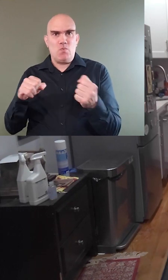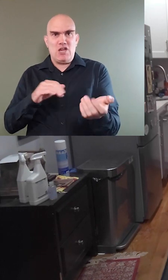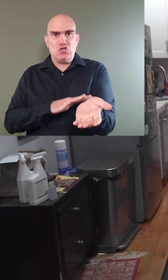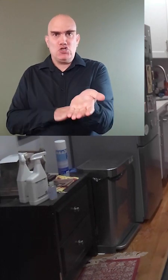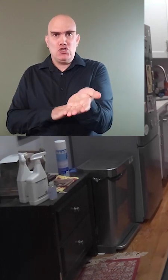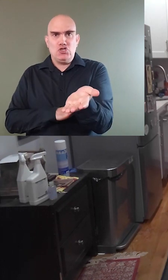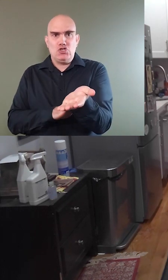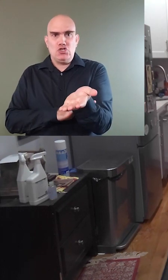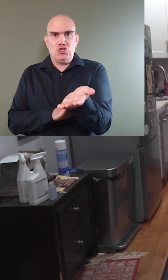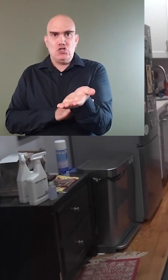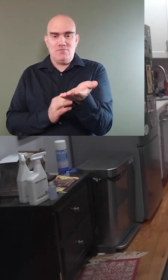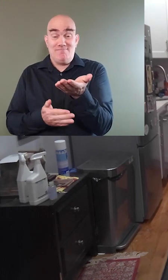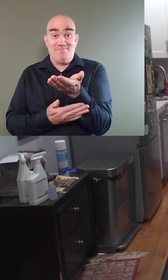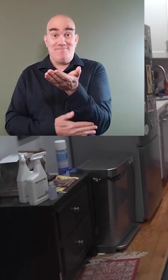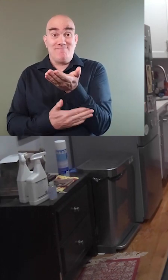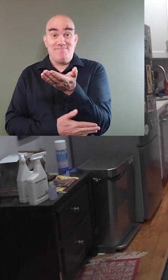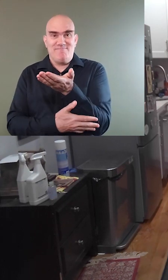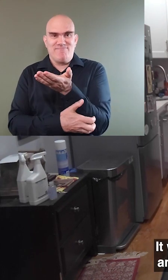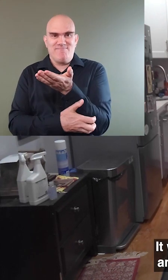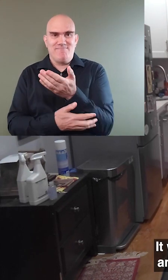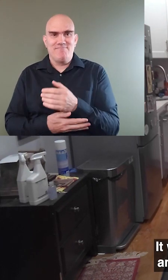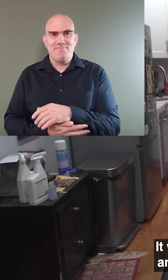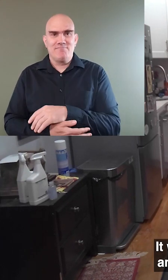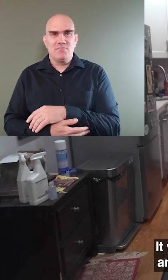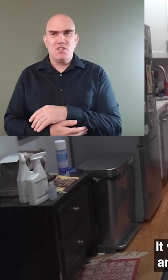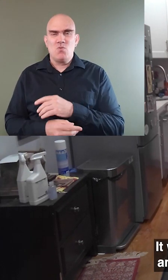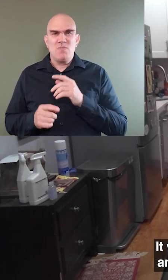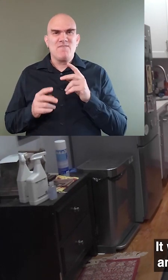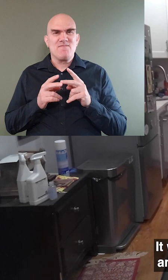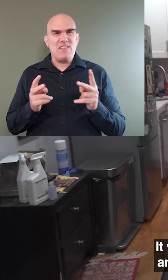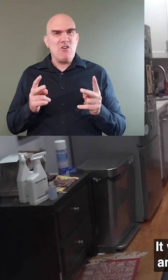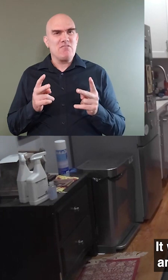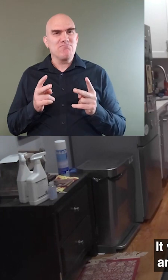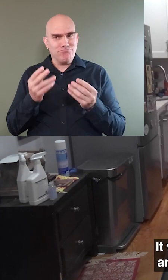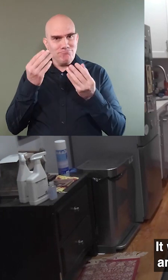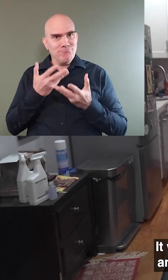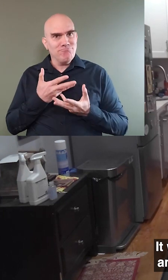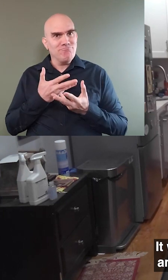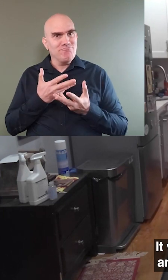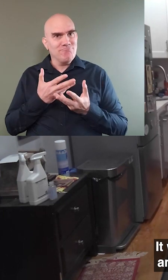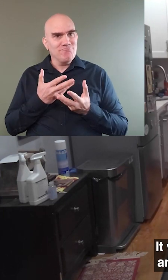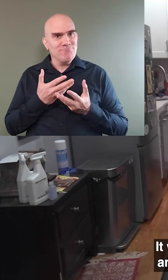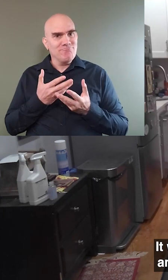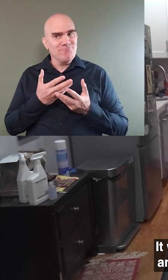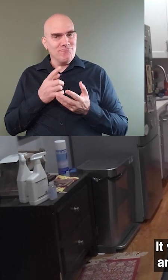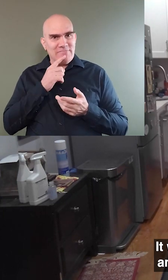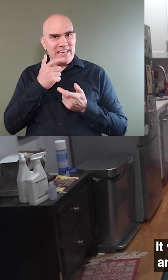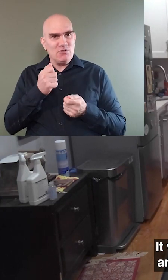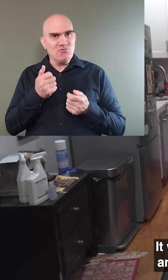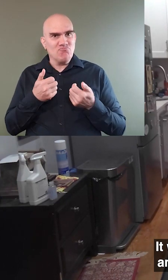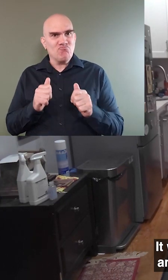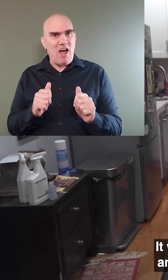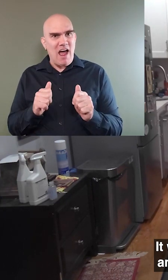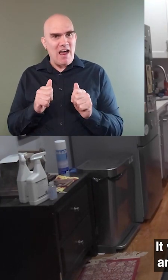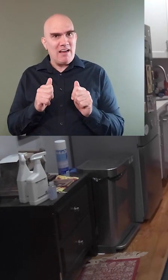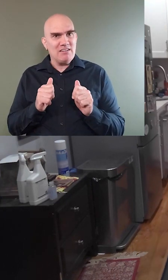feel a stretch. It was very, very informative and really interesting to